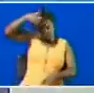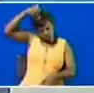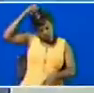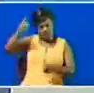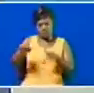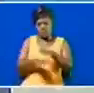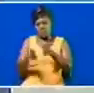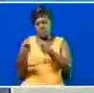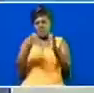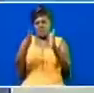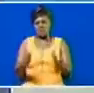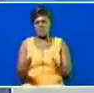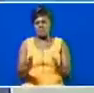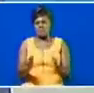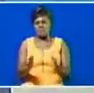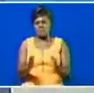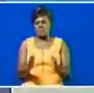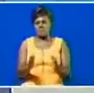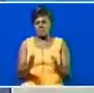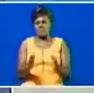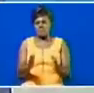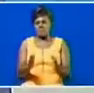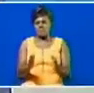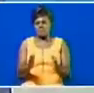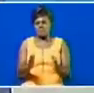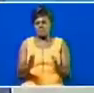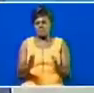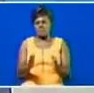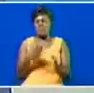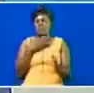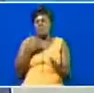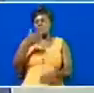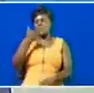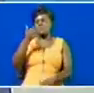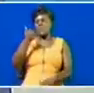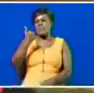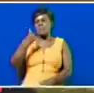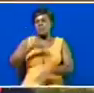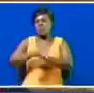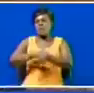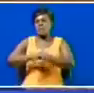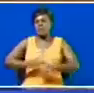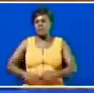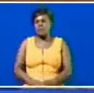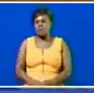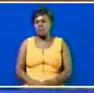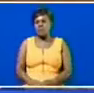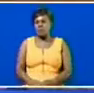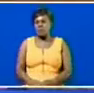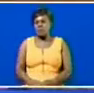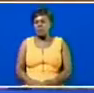manager, Murray Lawson, who were out to scout for the best. We'll be looking